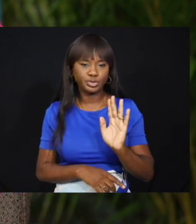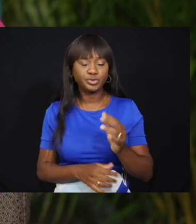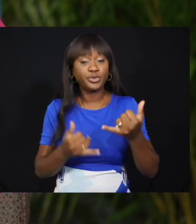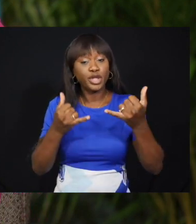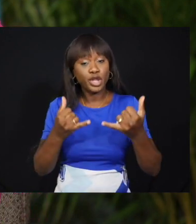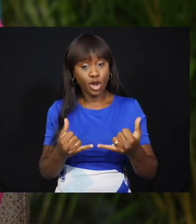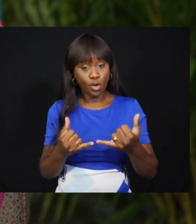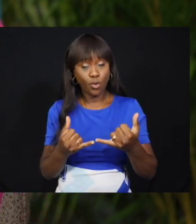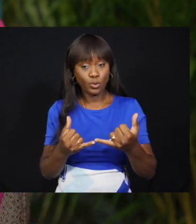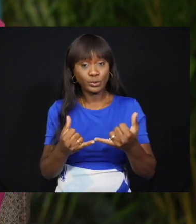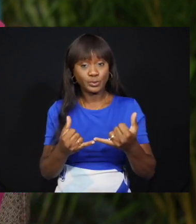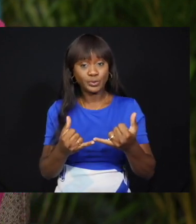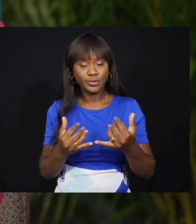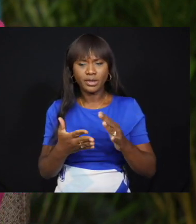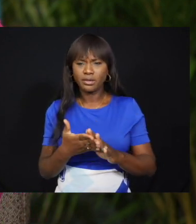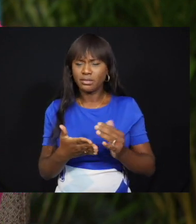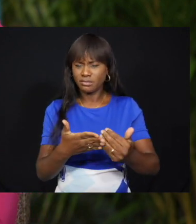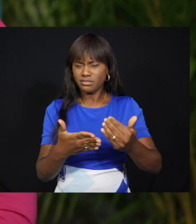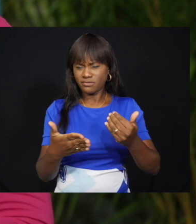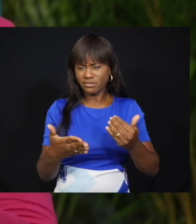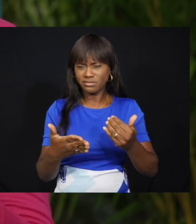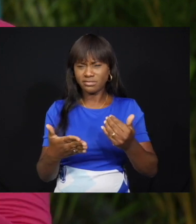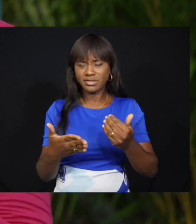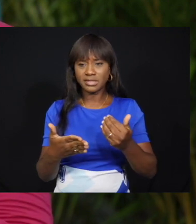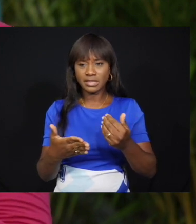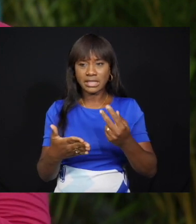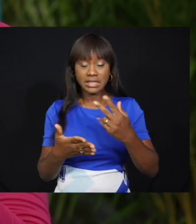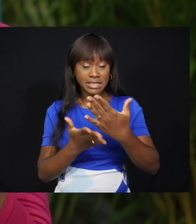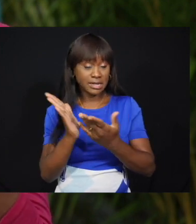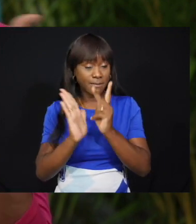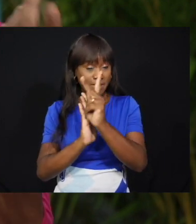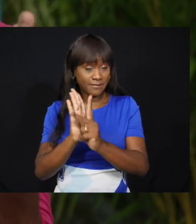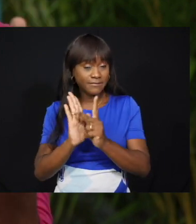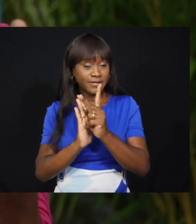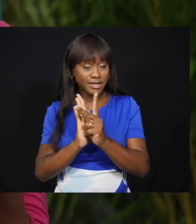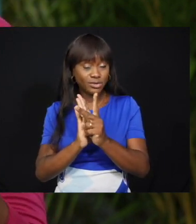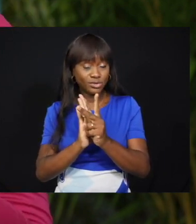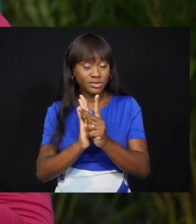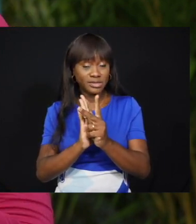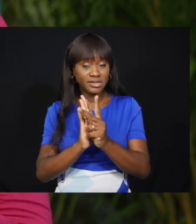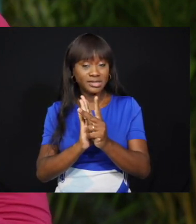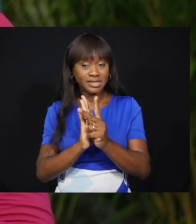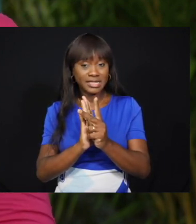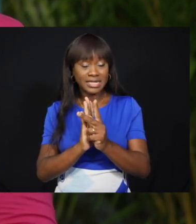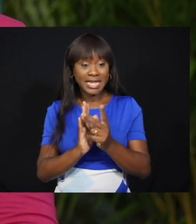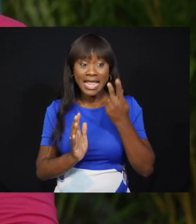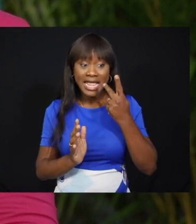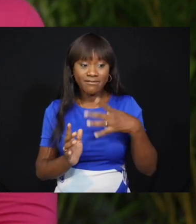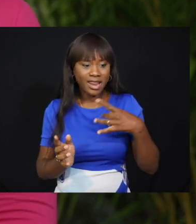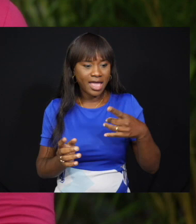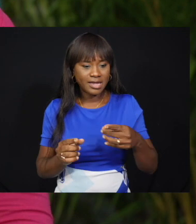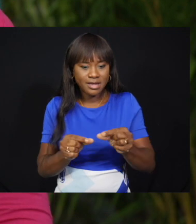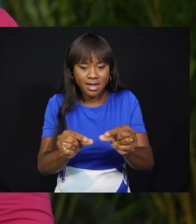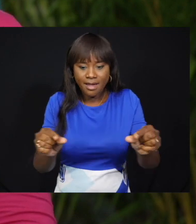do. And moving now to another area, as we saw in some of the videos and heard,